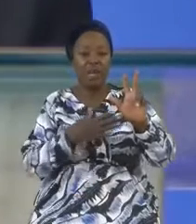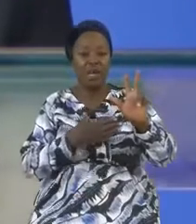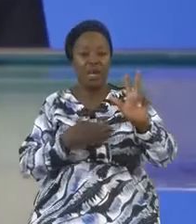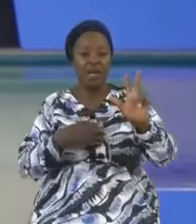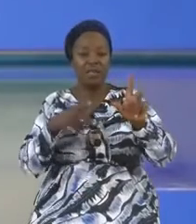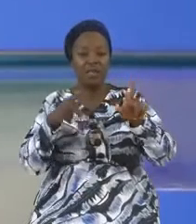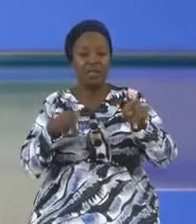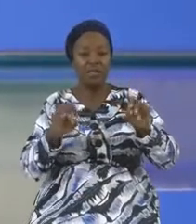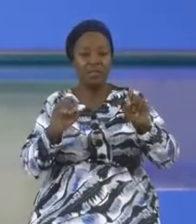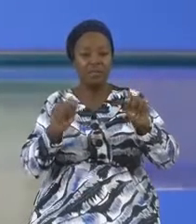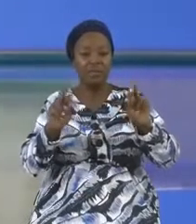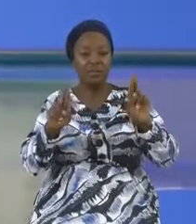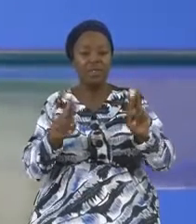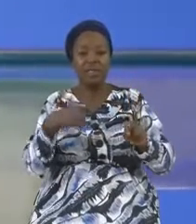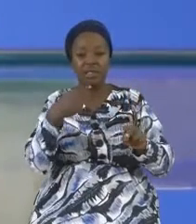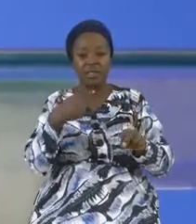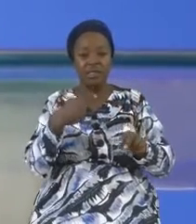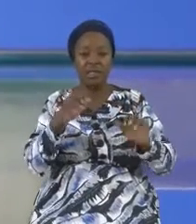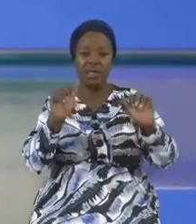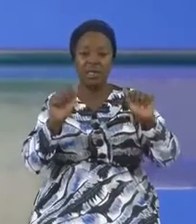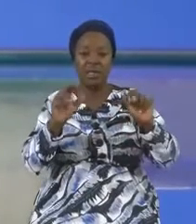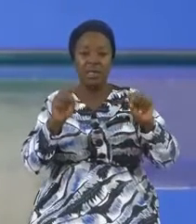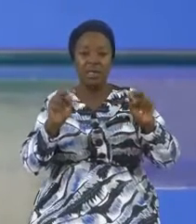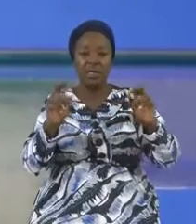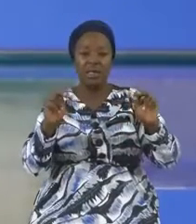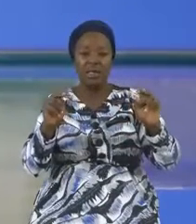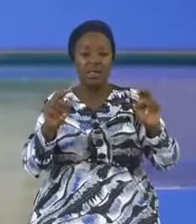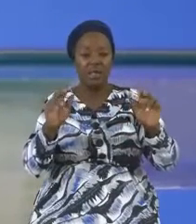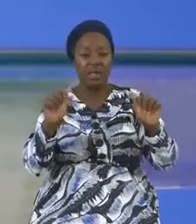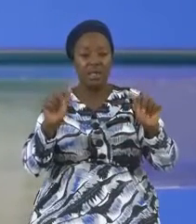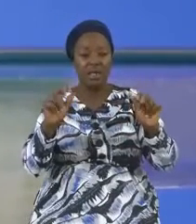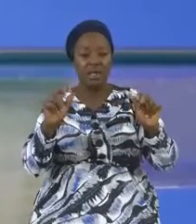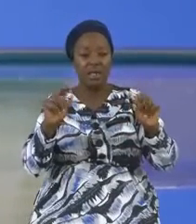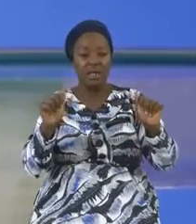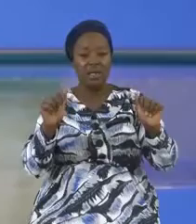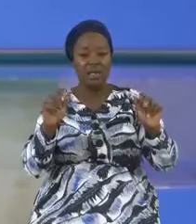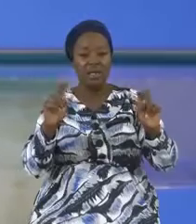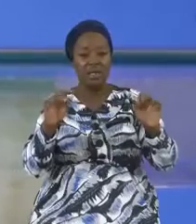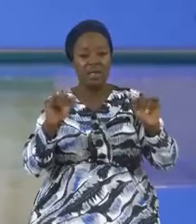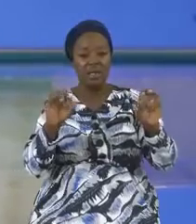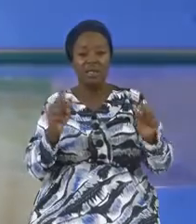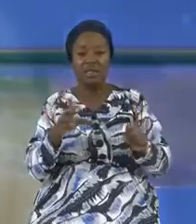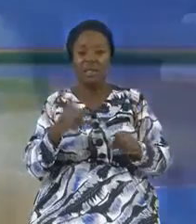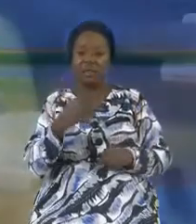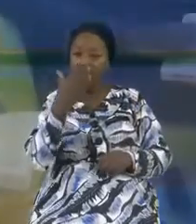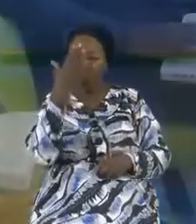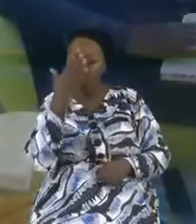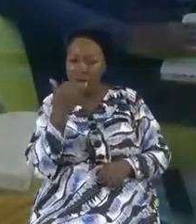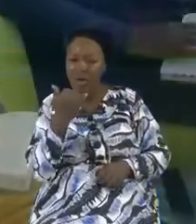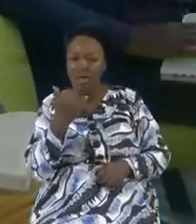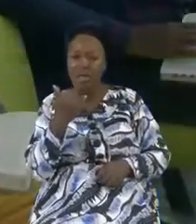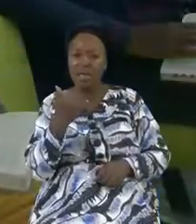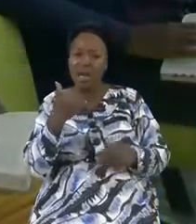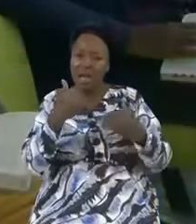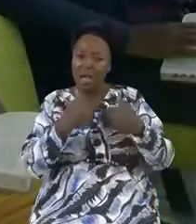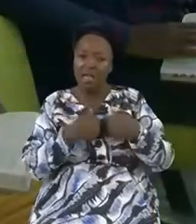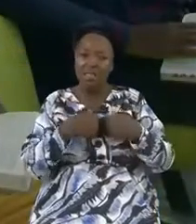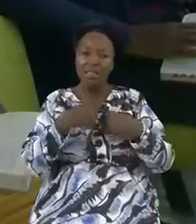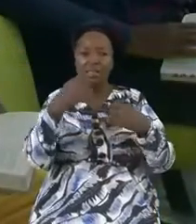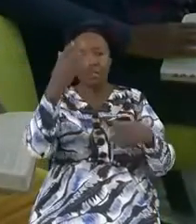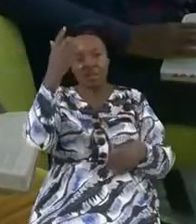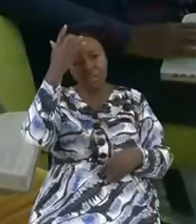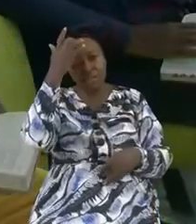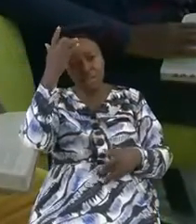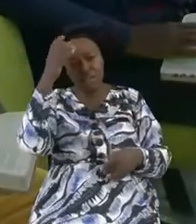Peter said, "Ananias, why has Satan filled